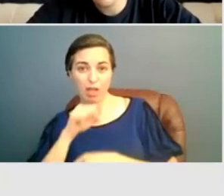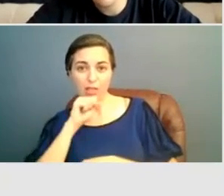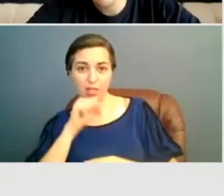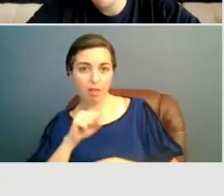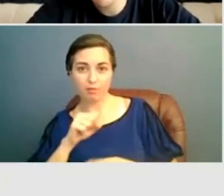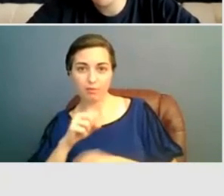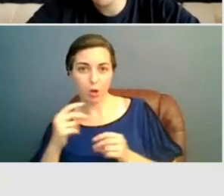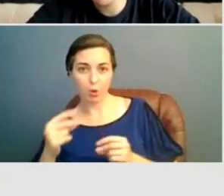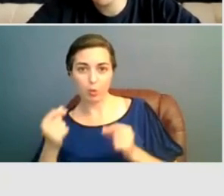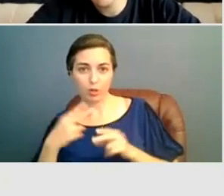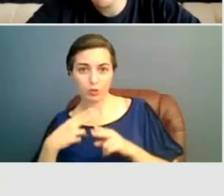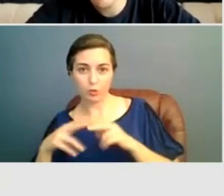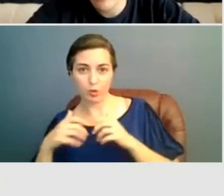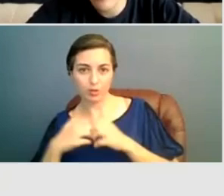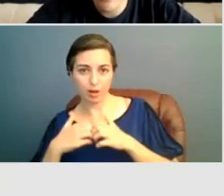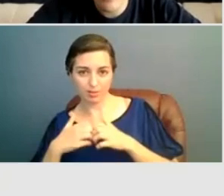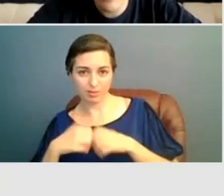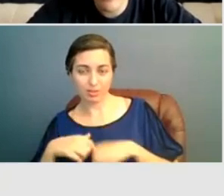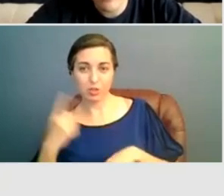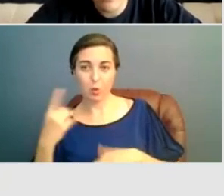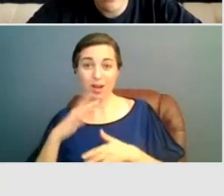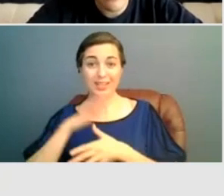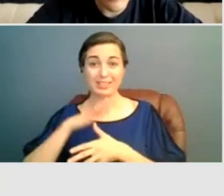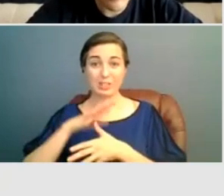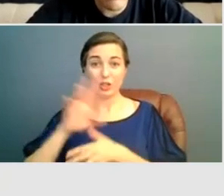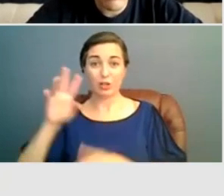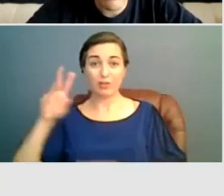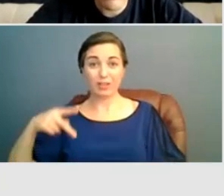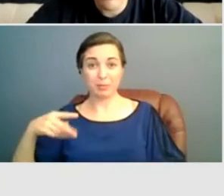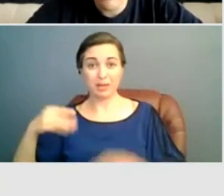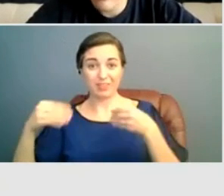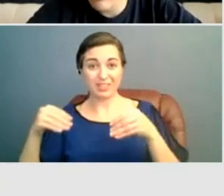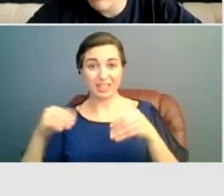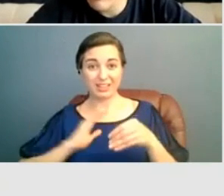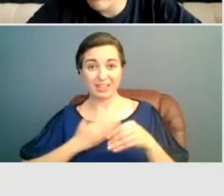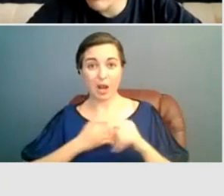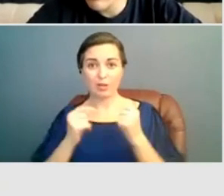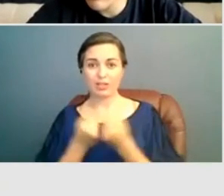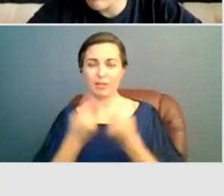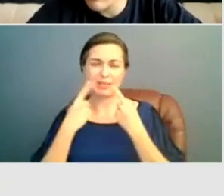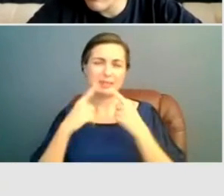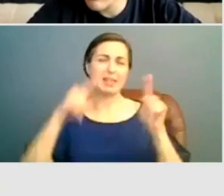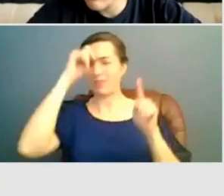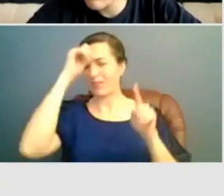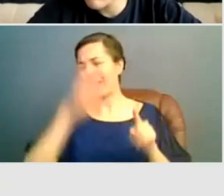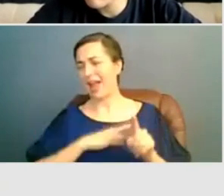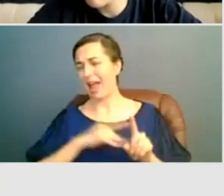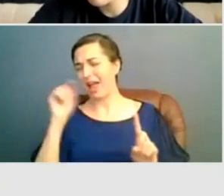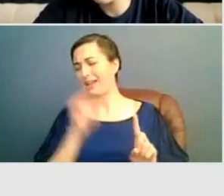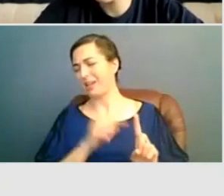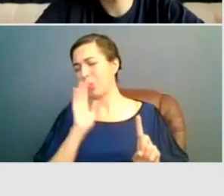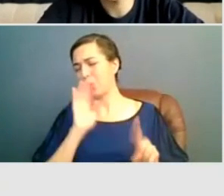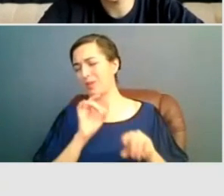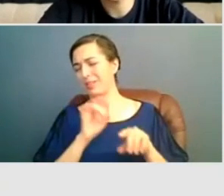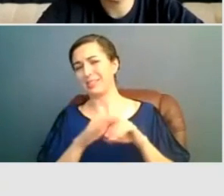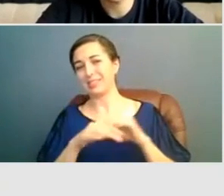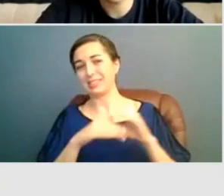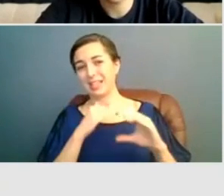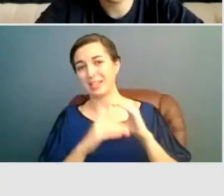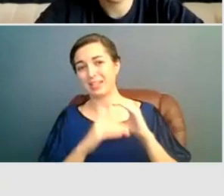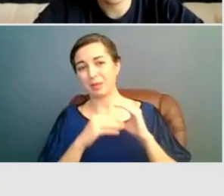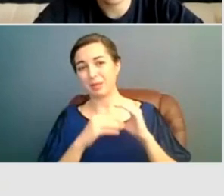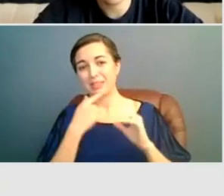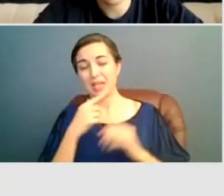text. So one of our senior VP of sales on our team, super successful guy, he will send emails that just